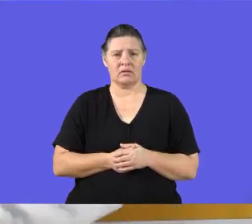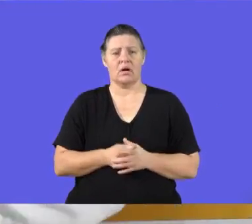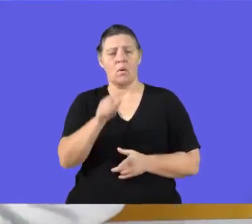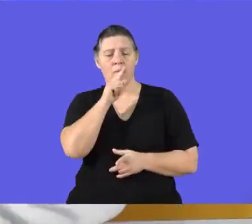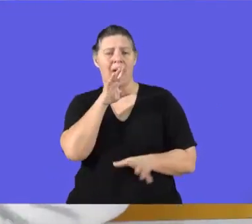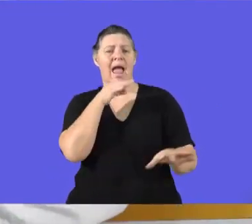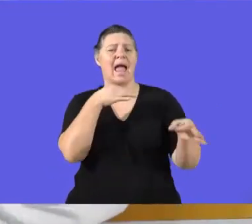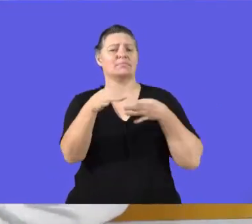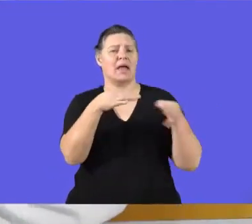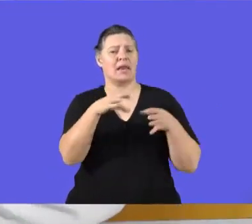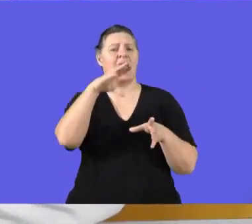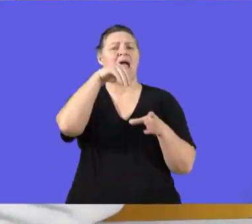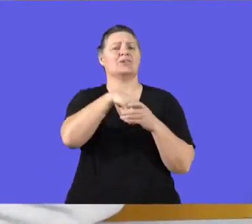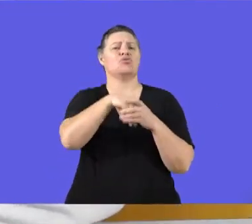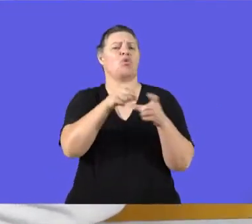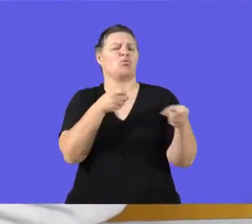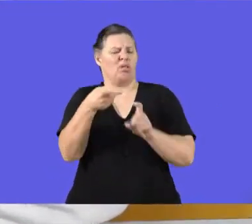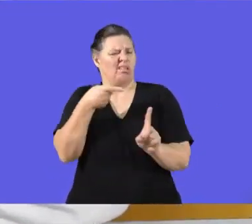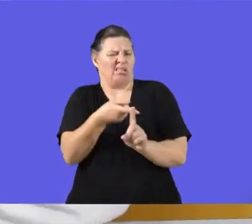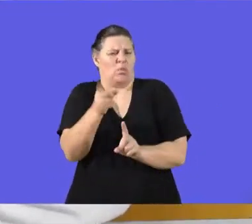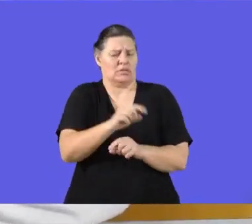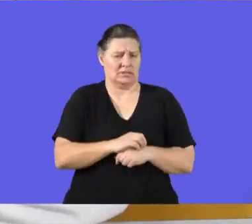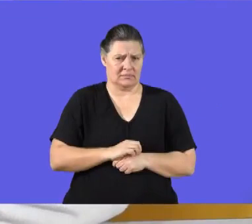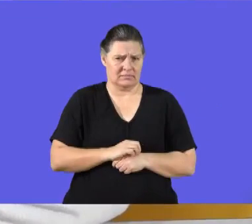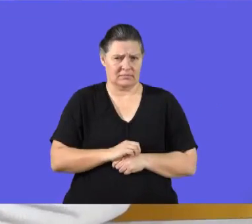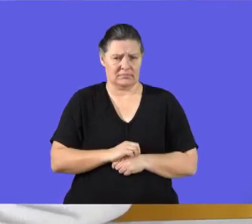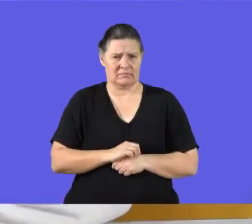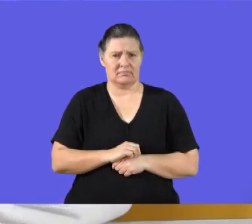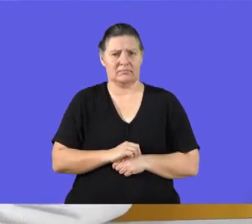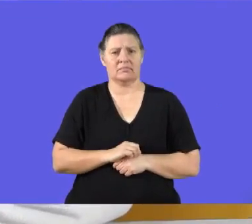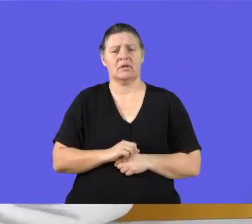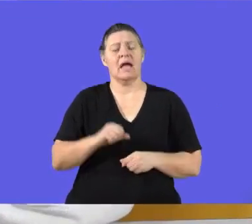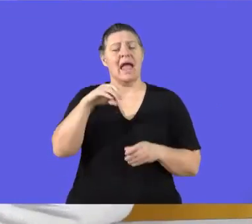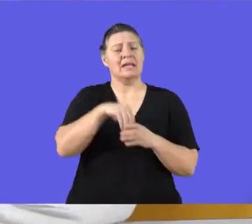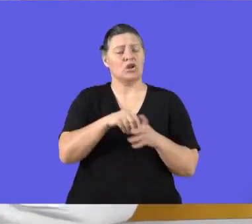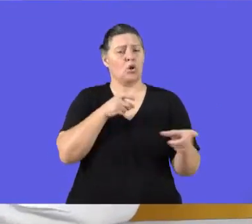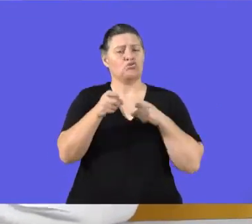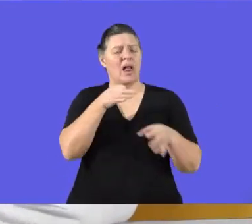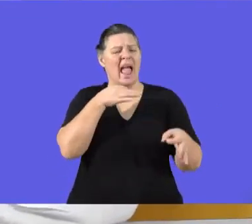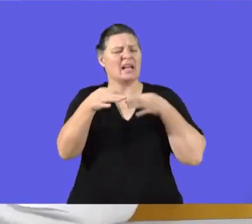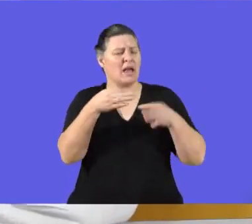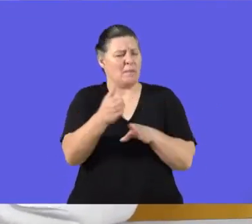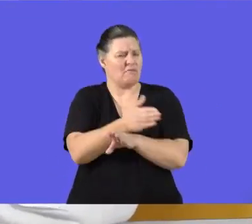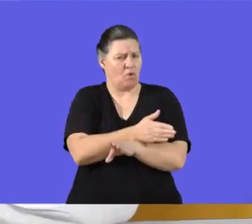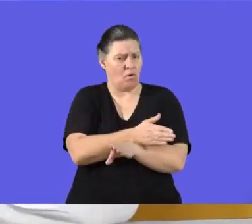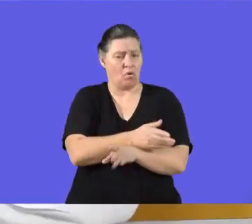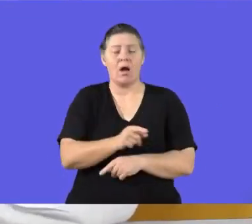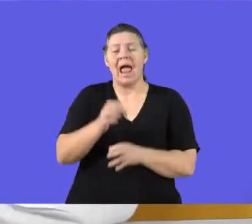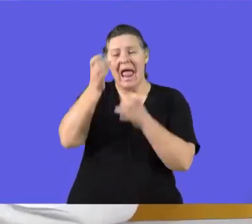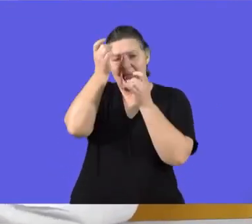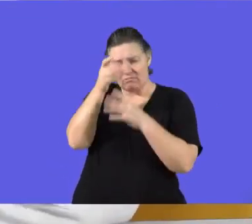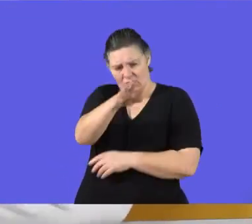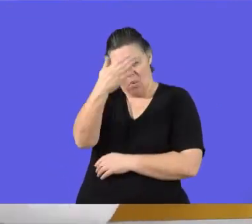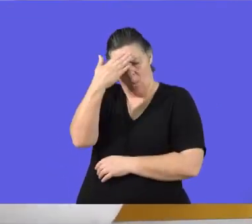Internal control. Let's quickly go and define what is internal control. But before I could define internal